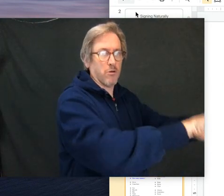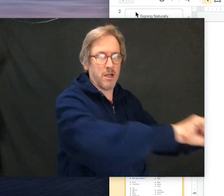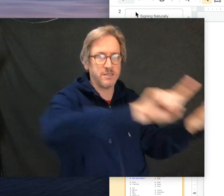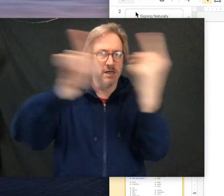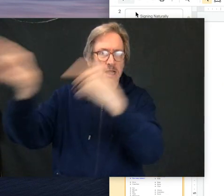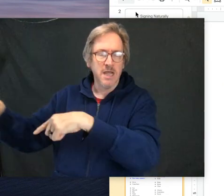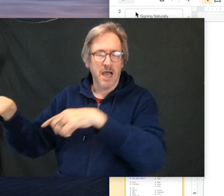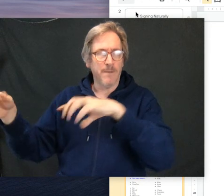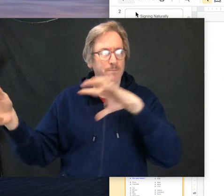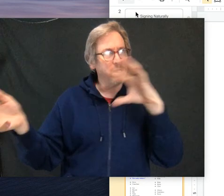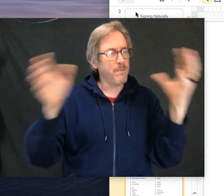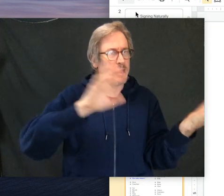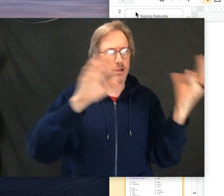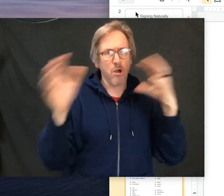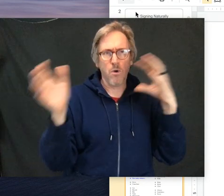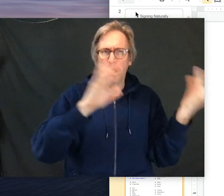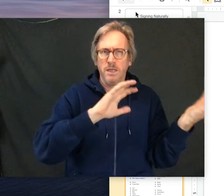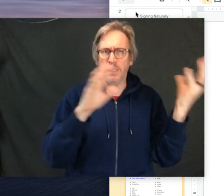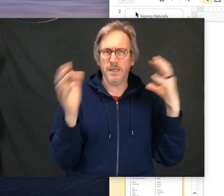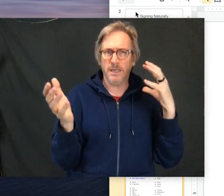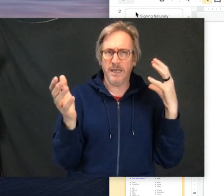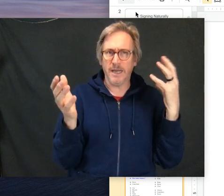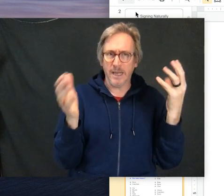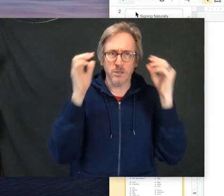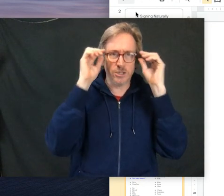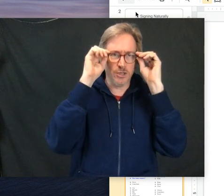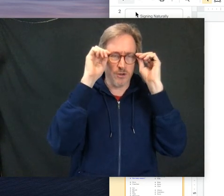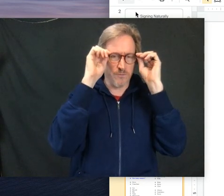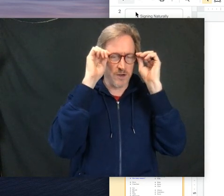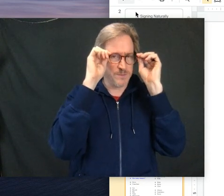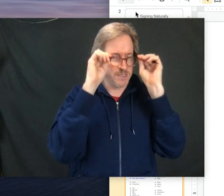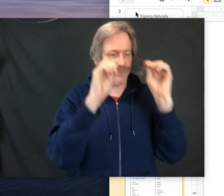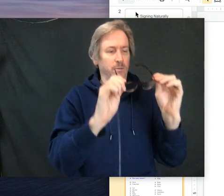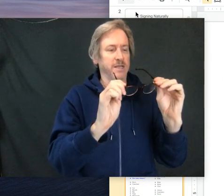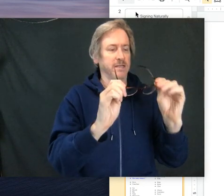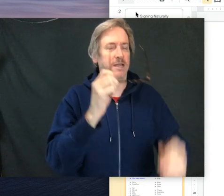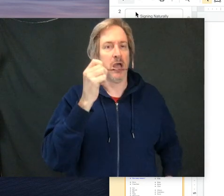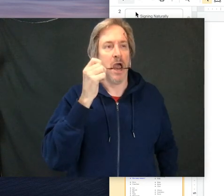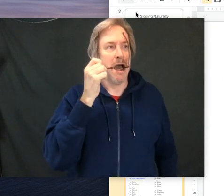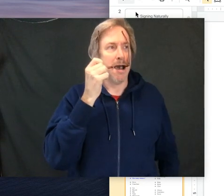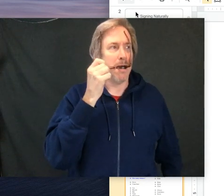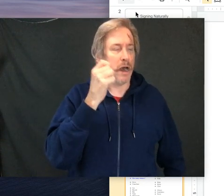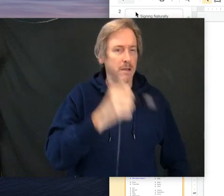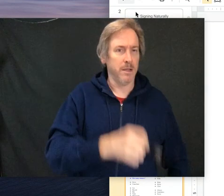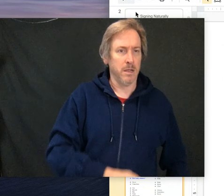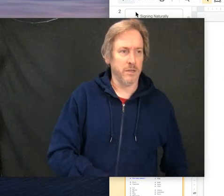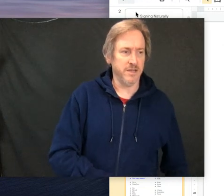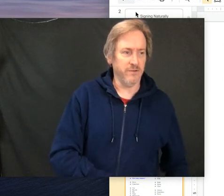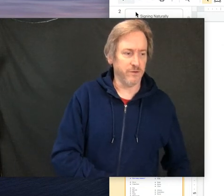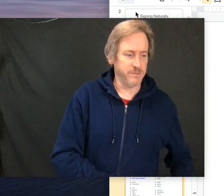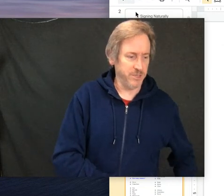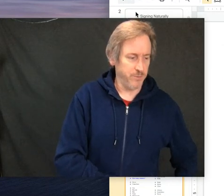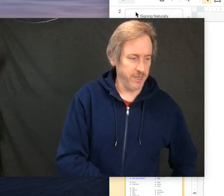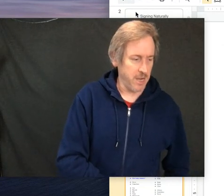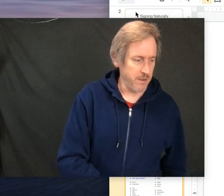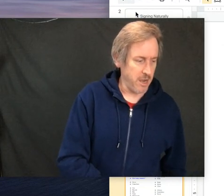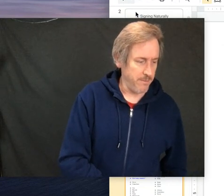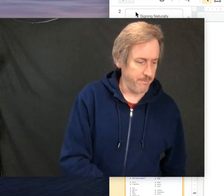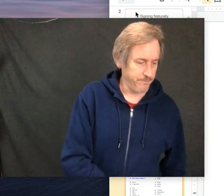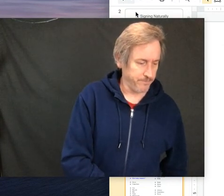go across. Come and go. In English, there are very specific ways. I think the difference